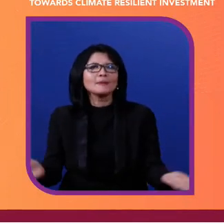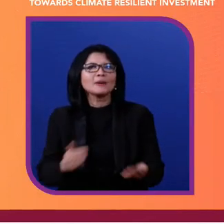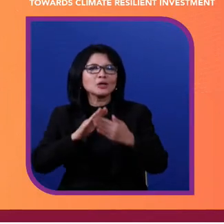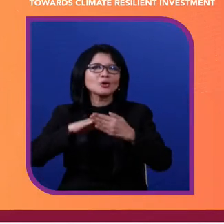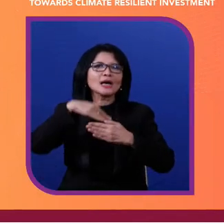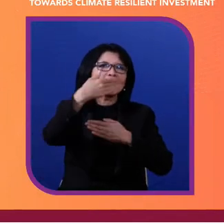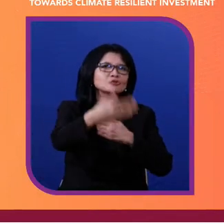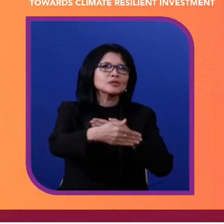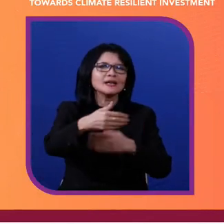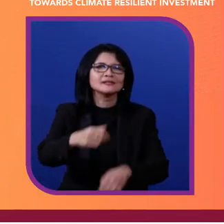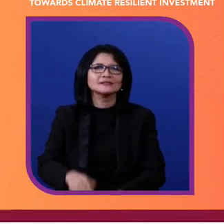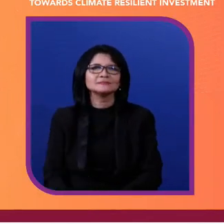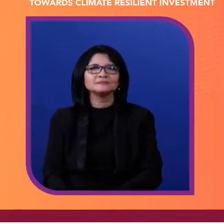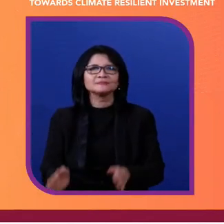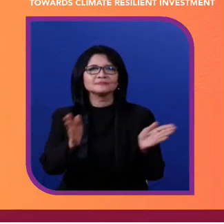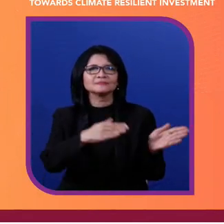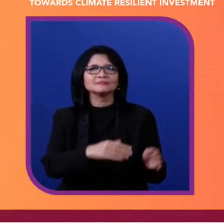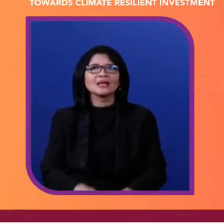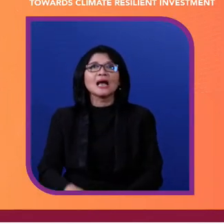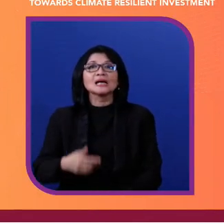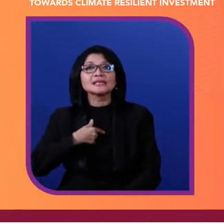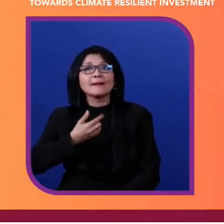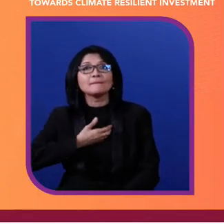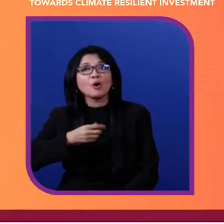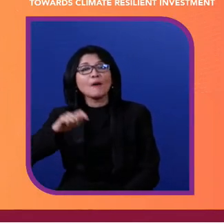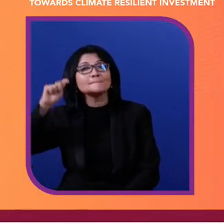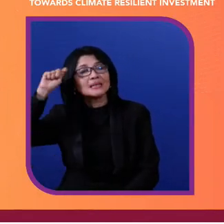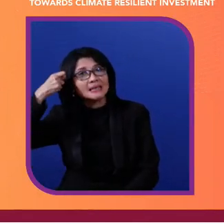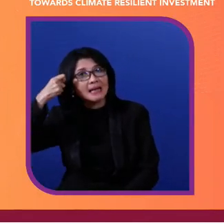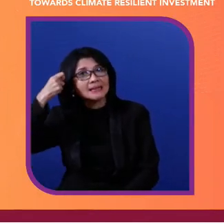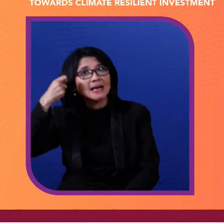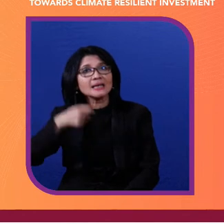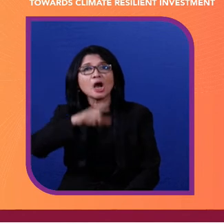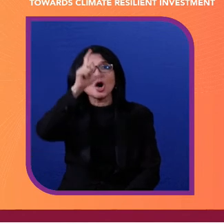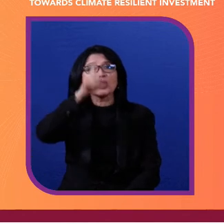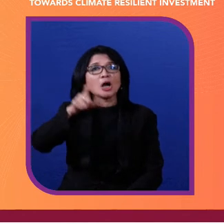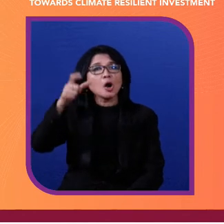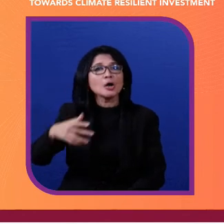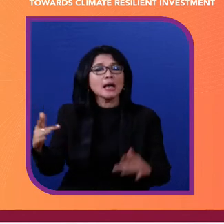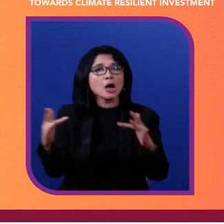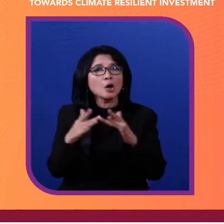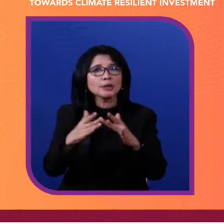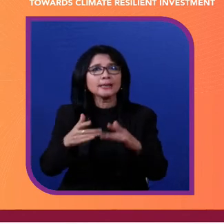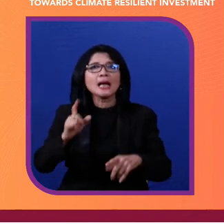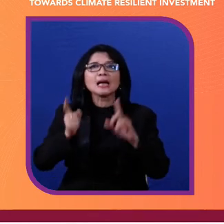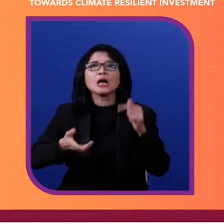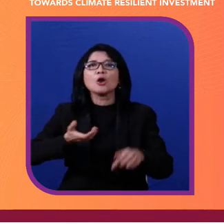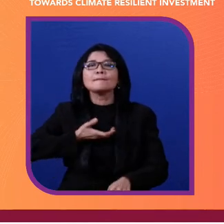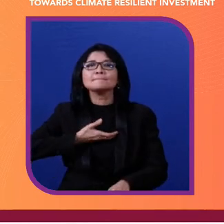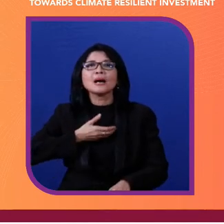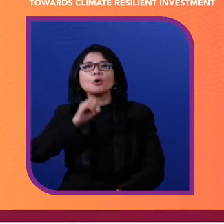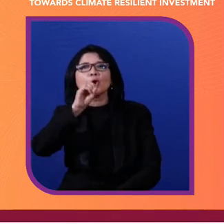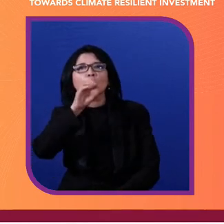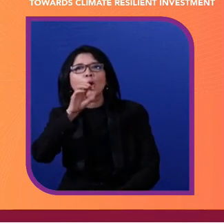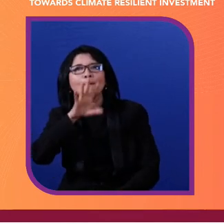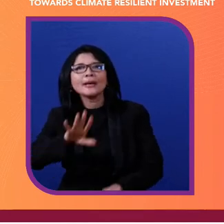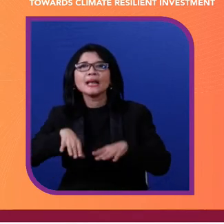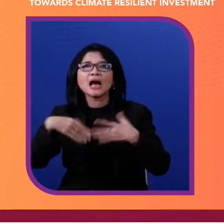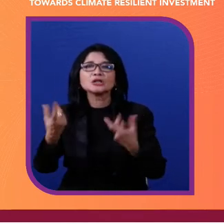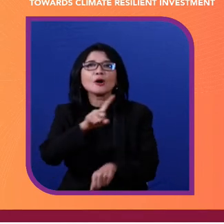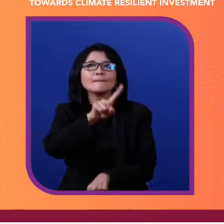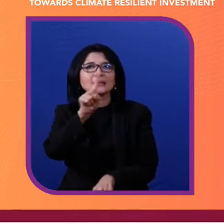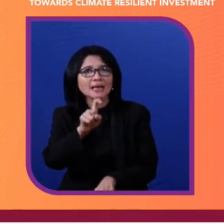online partisipan tupus question or comments to online Zoom platform thowaf Open the